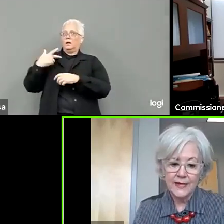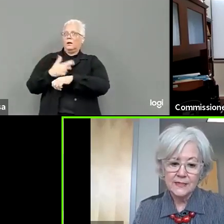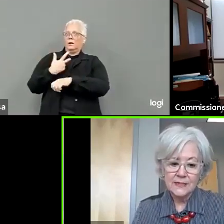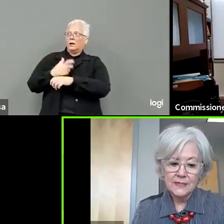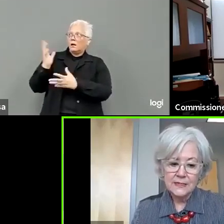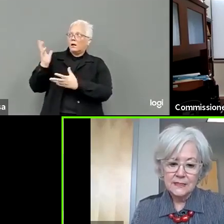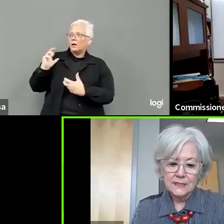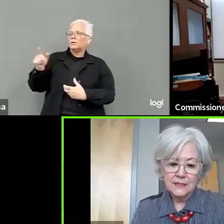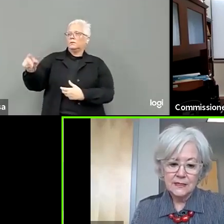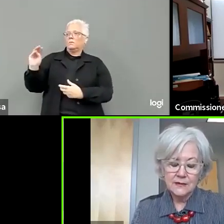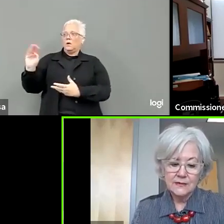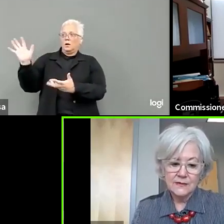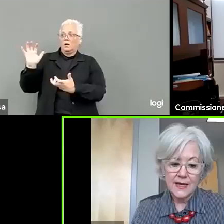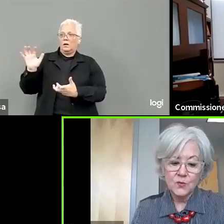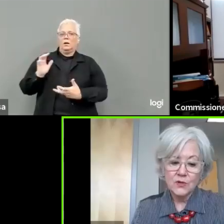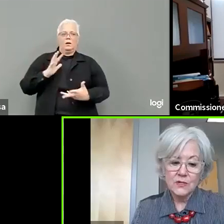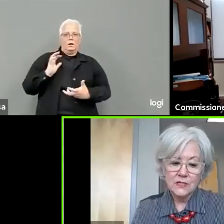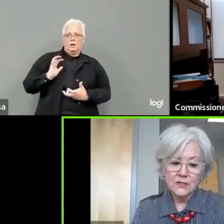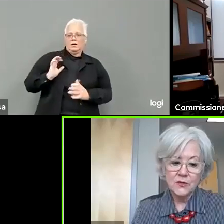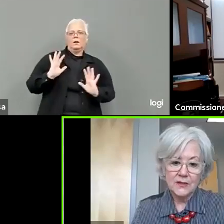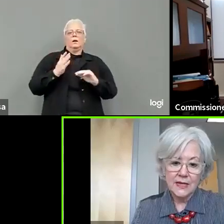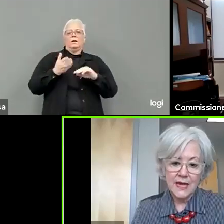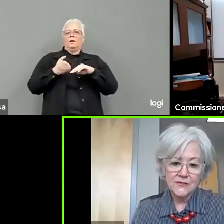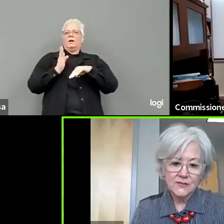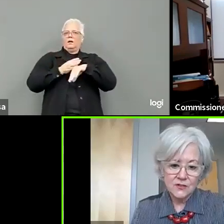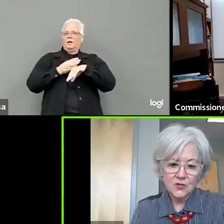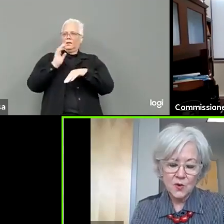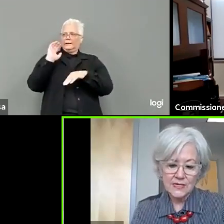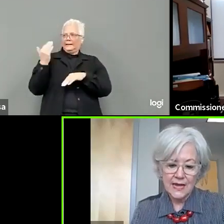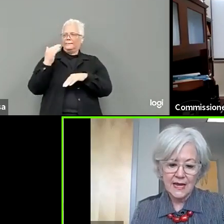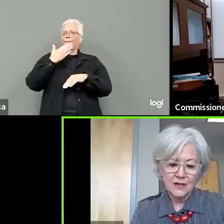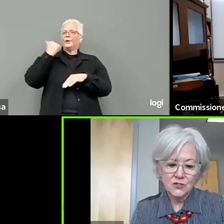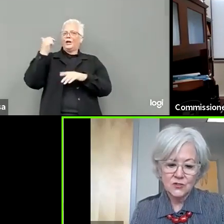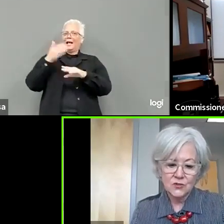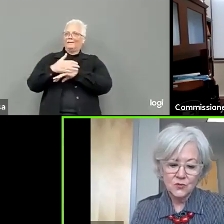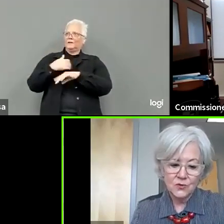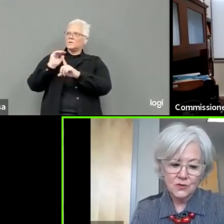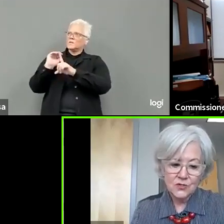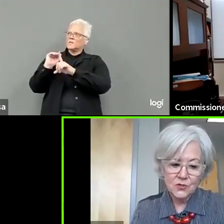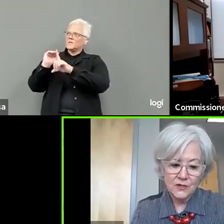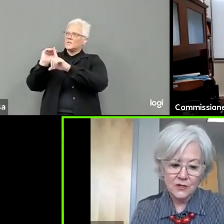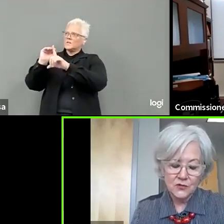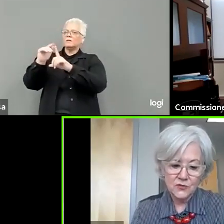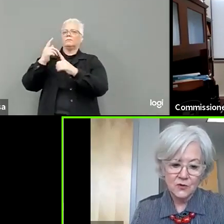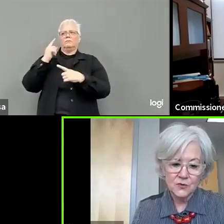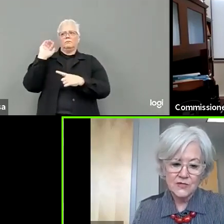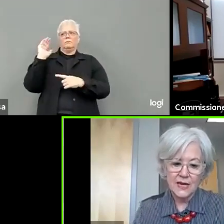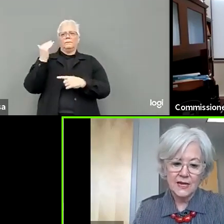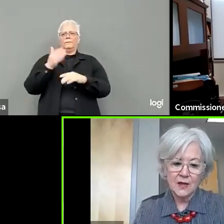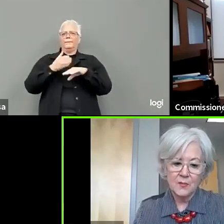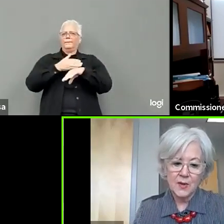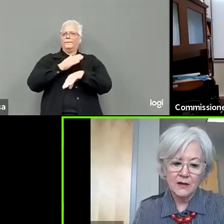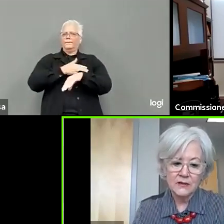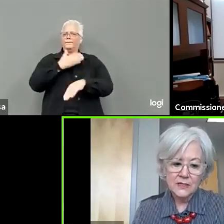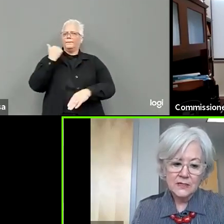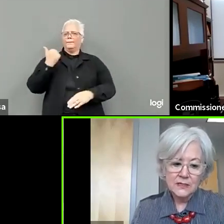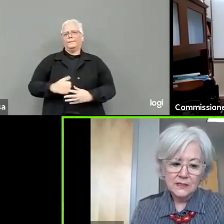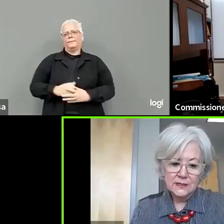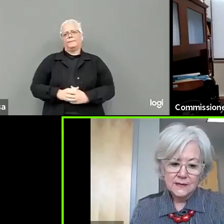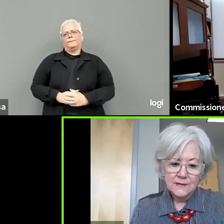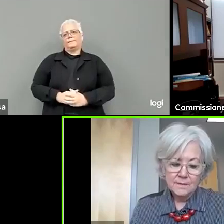hopeful that will continue to be the case. I do want to add to what Dr. Dart was saying